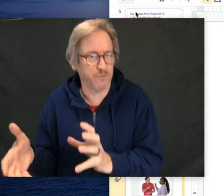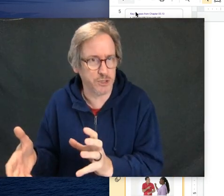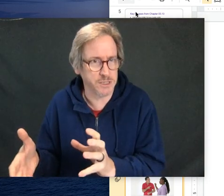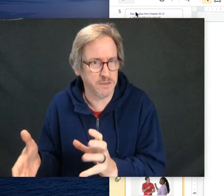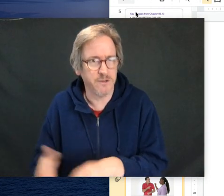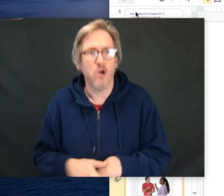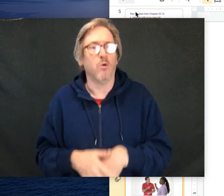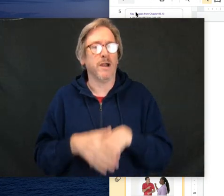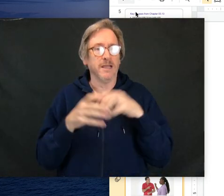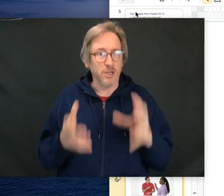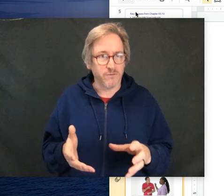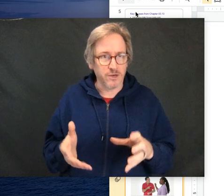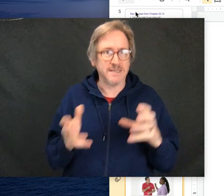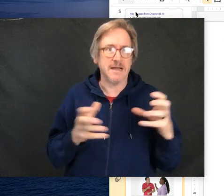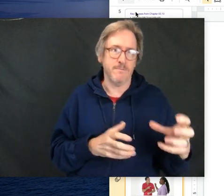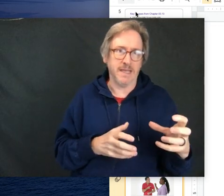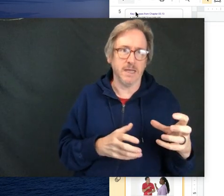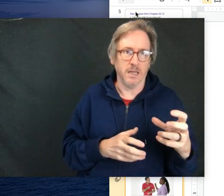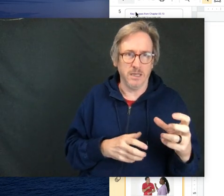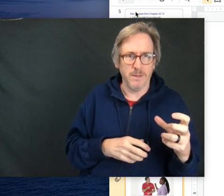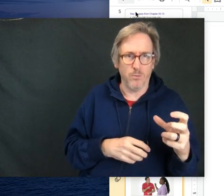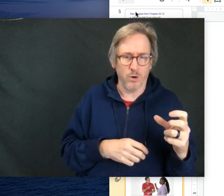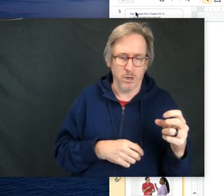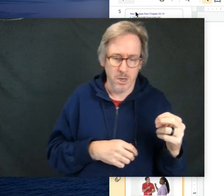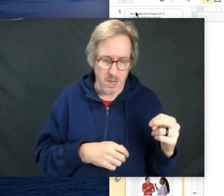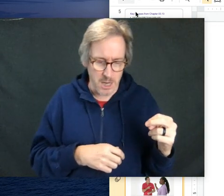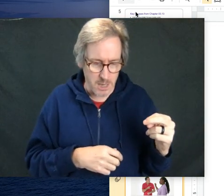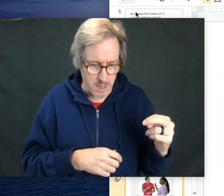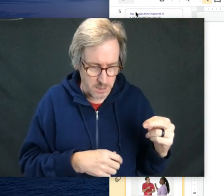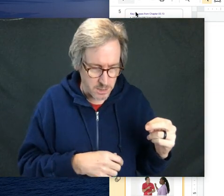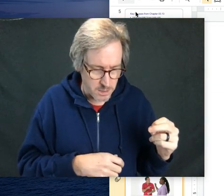smaller versions of, or I can convert it down and make it a little bit more